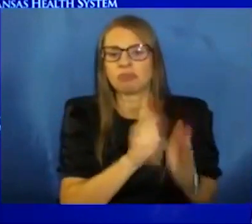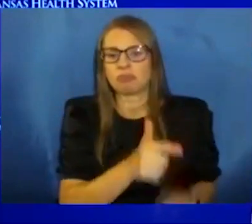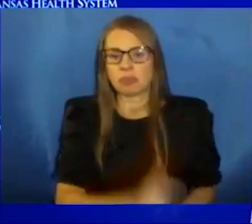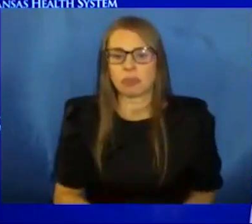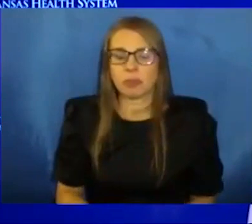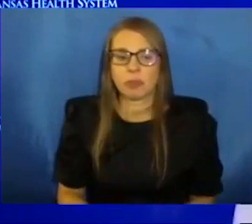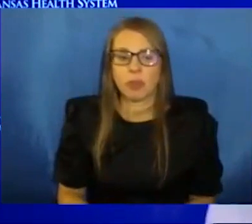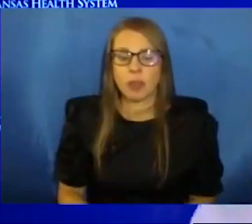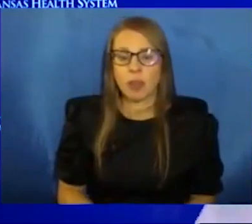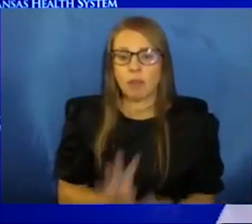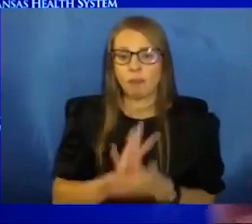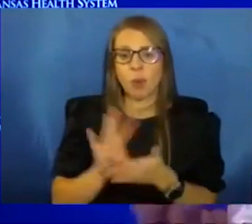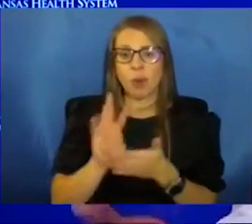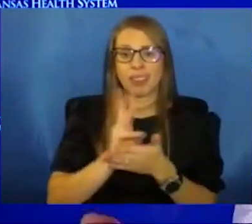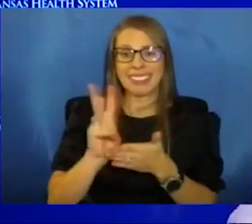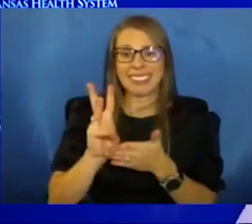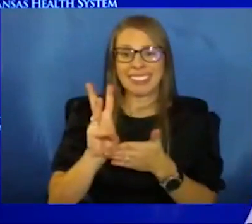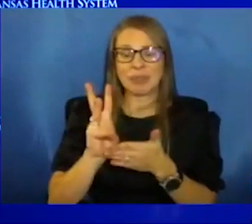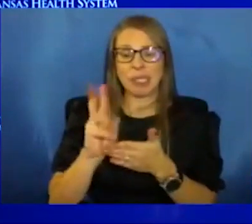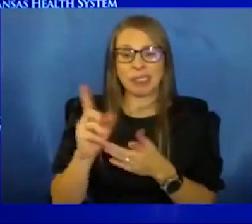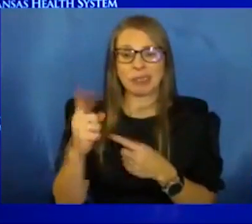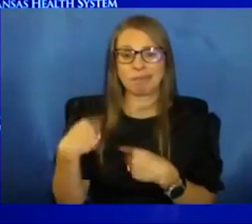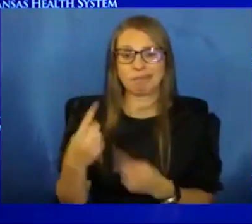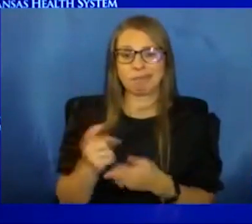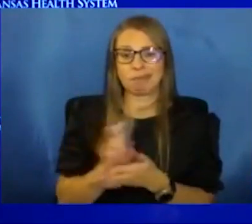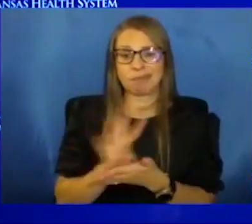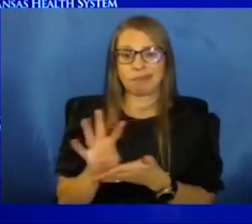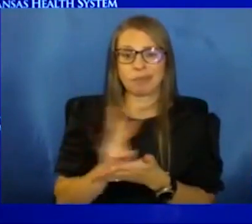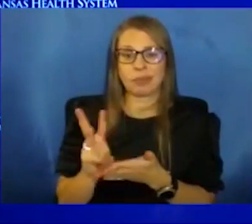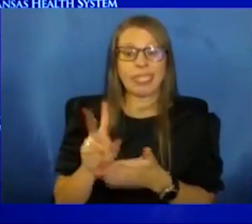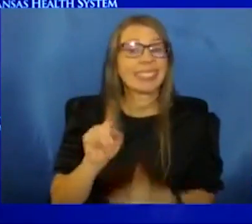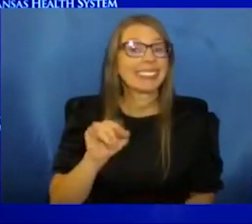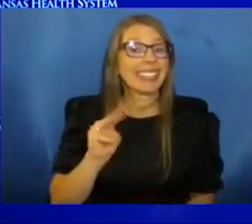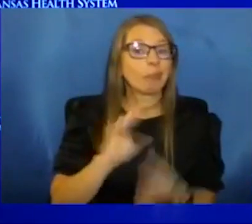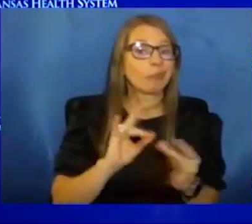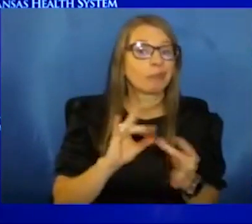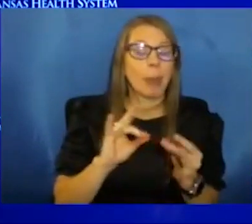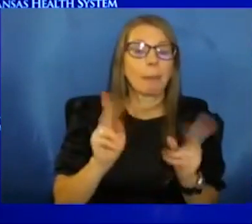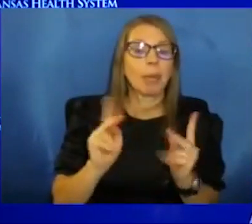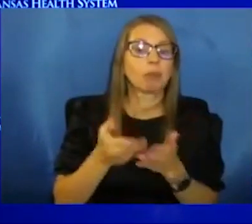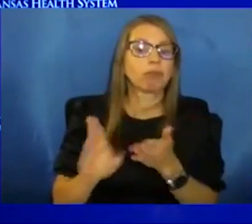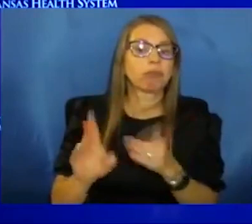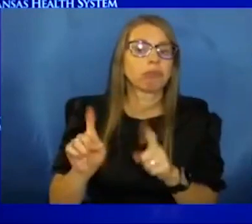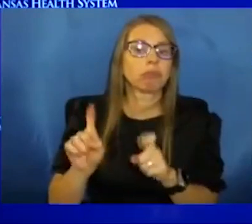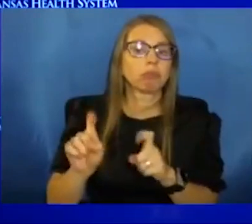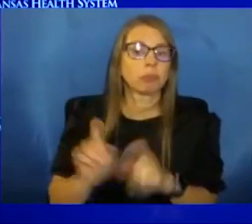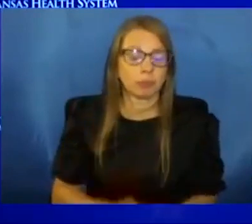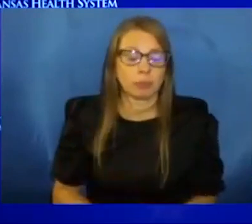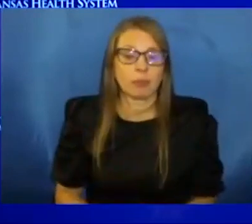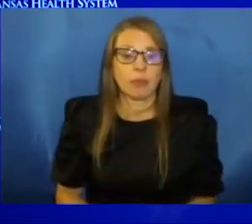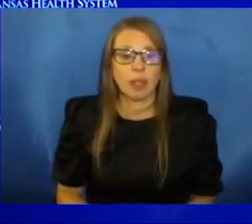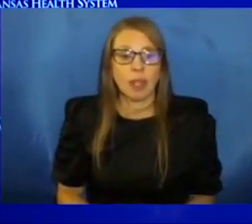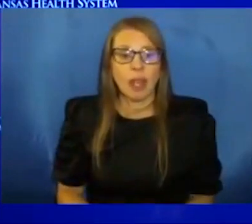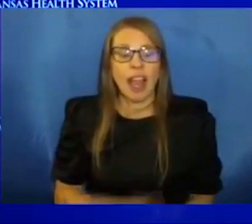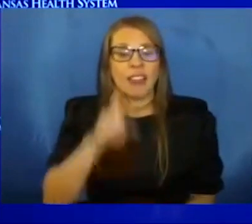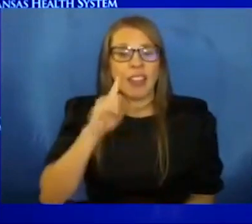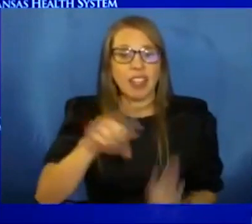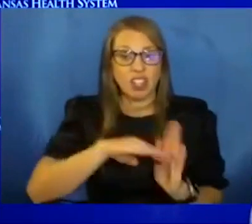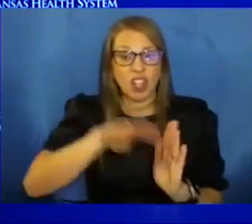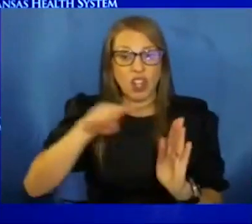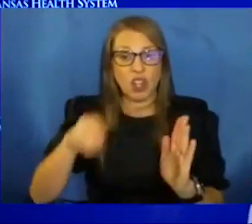looking for another great question? No, I think that's right. And there's even home, I don't, yeah, there there's are, even home actually. Tests now that, so for